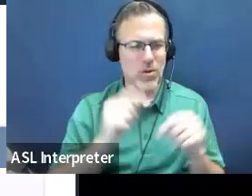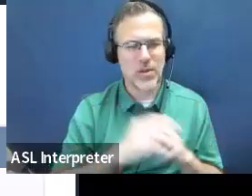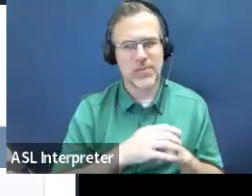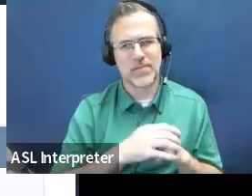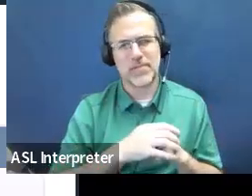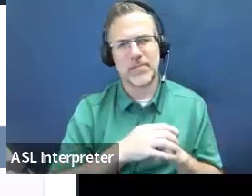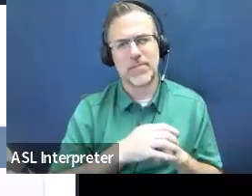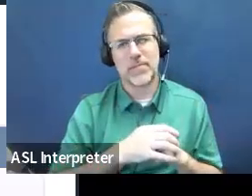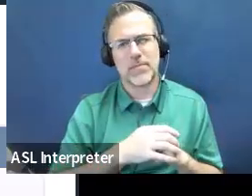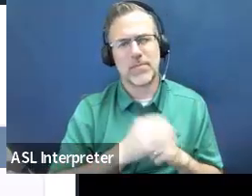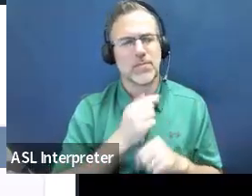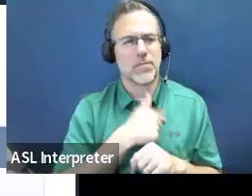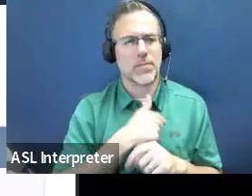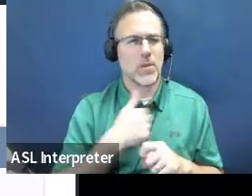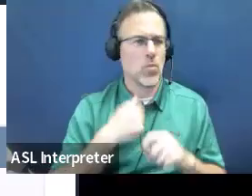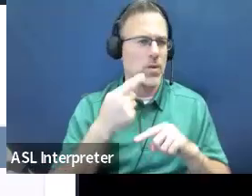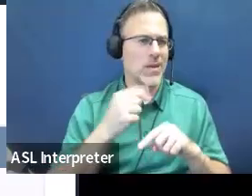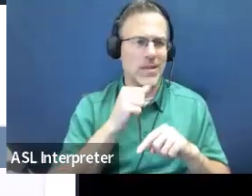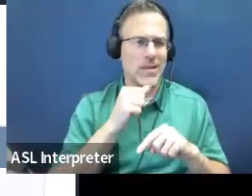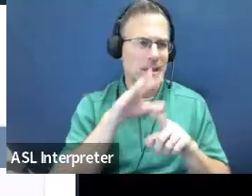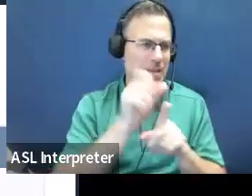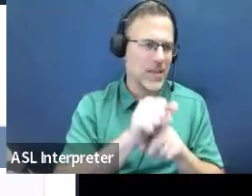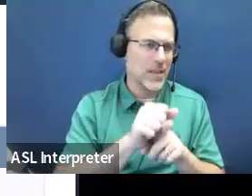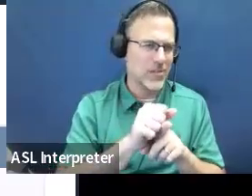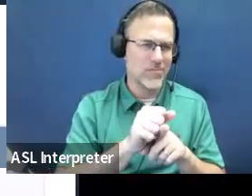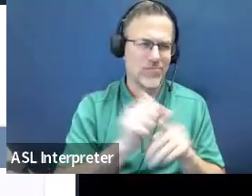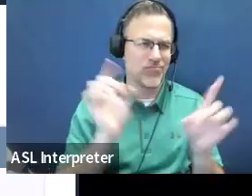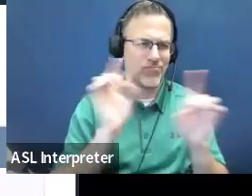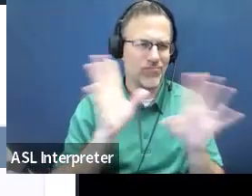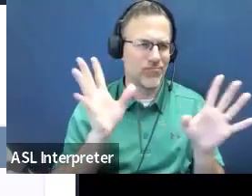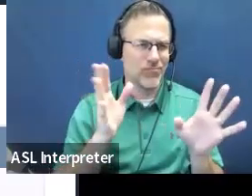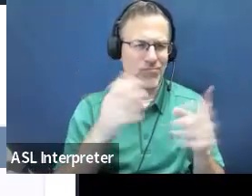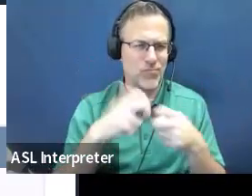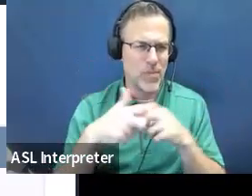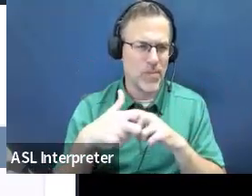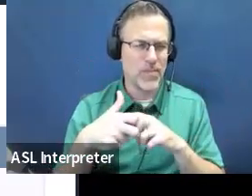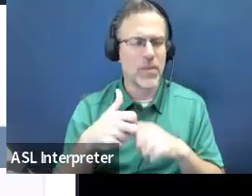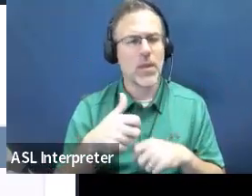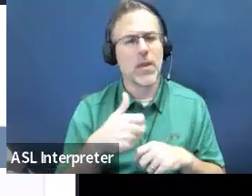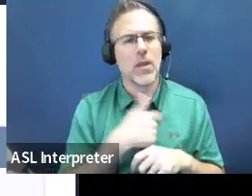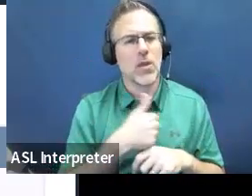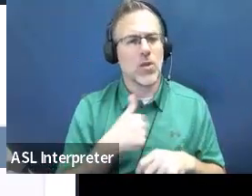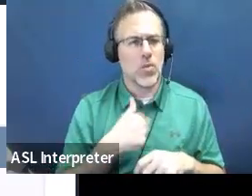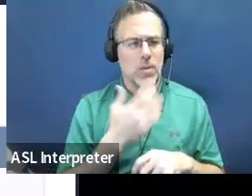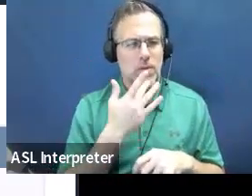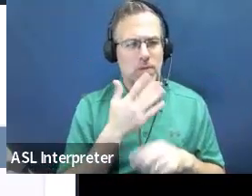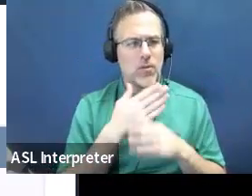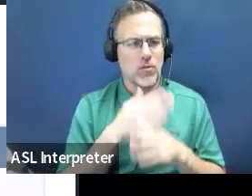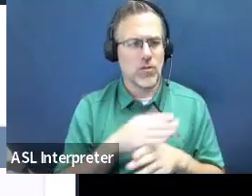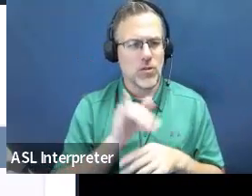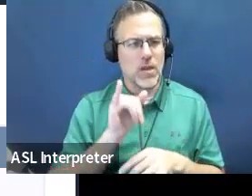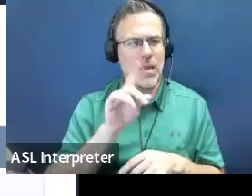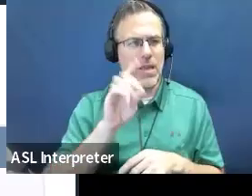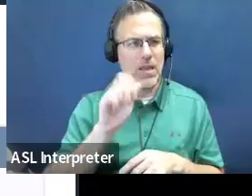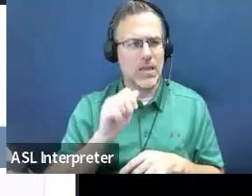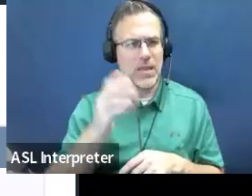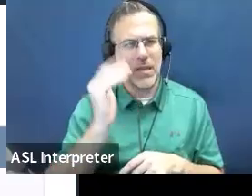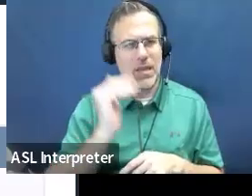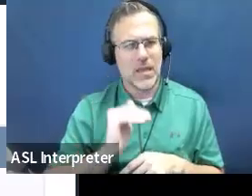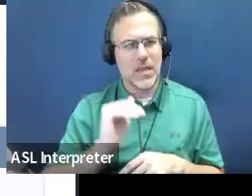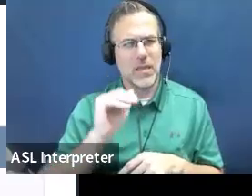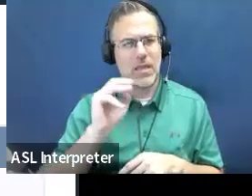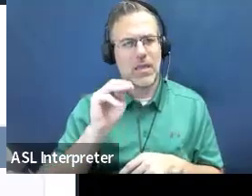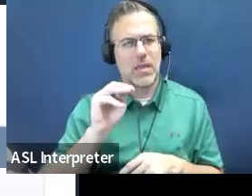ending and we wouldn't catch it. It was a whole thing. So anyway, we like to share IDEA Muser. Remember, IDEA